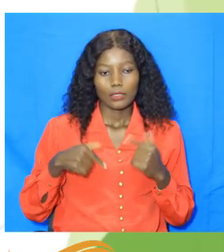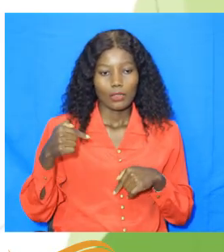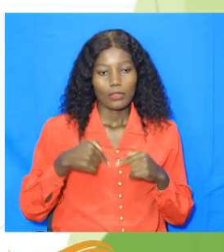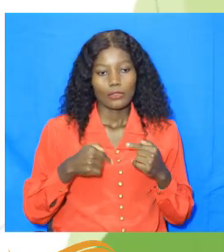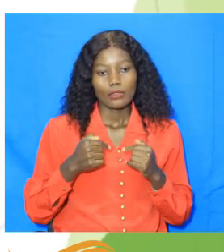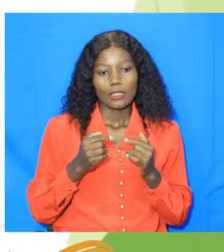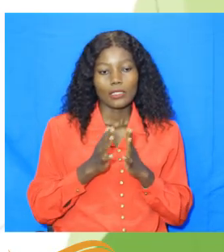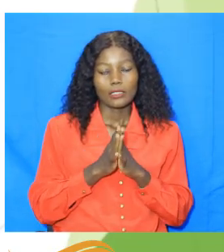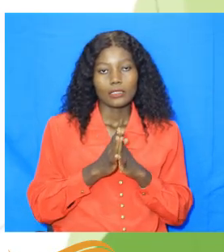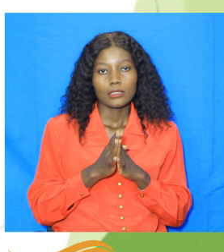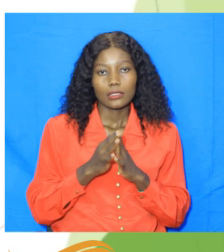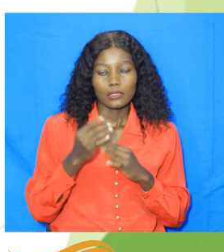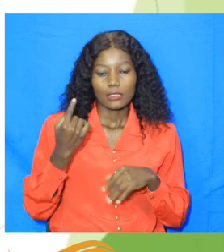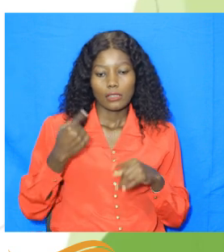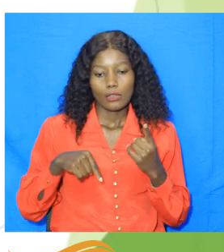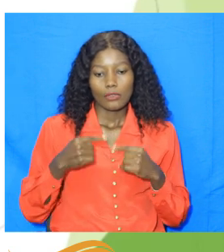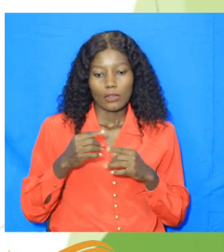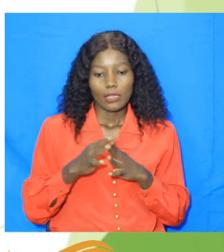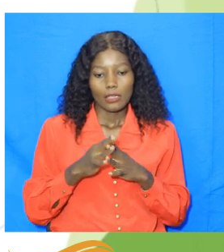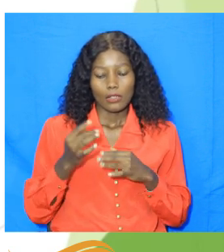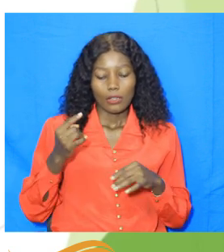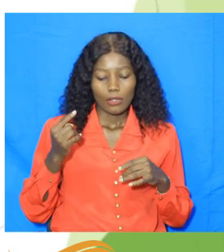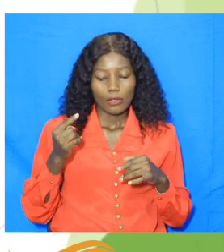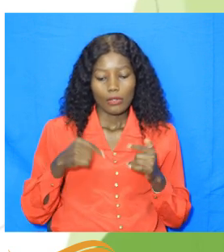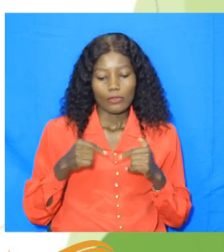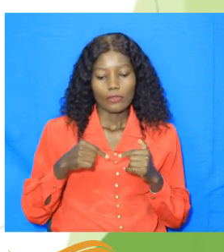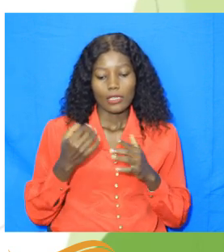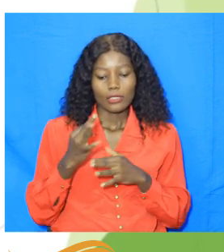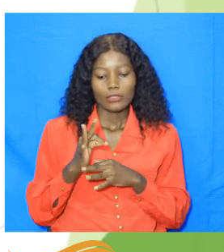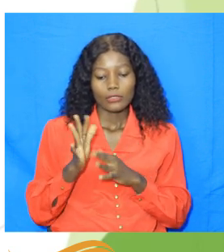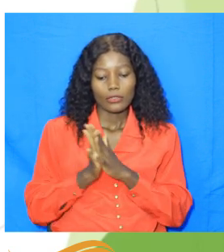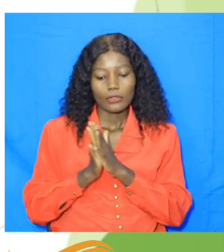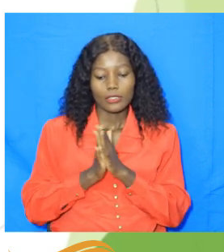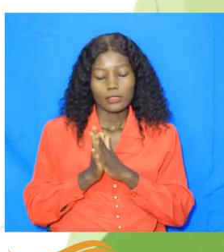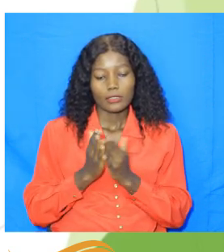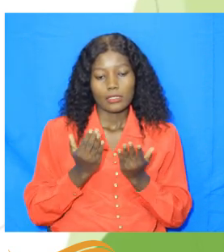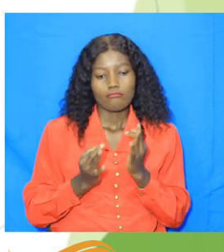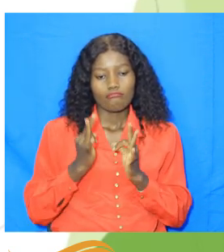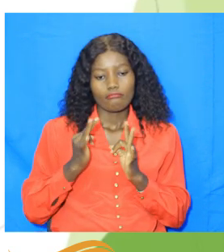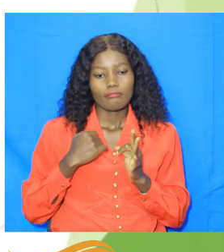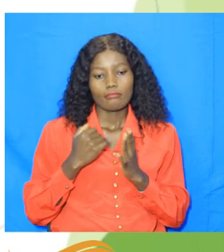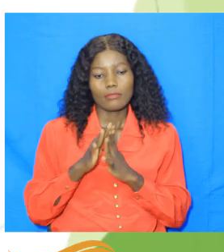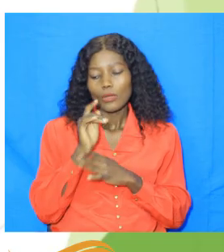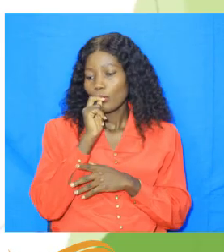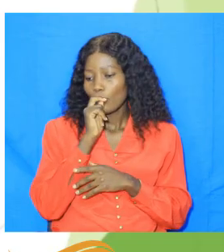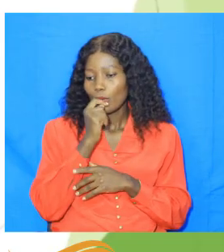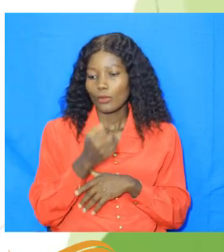Assuming I am I am a referee or judge